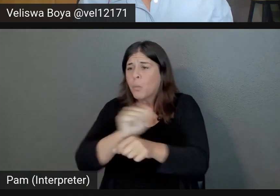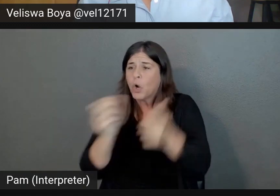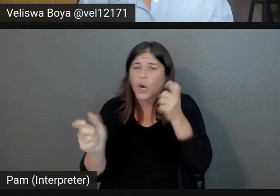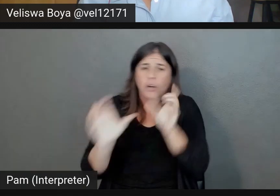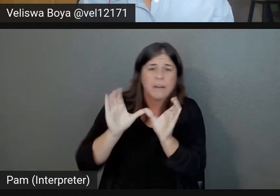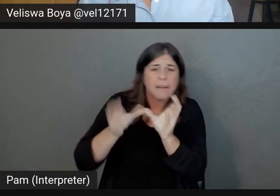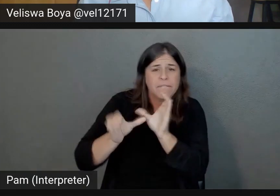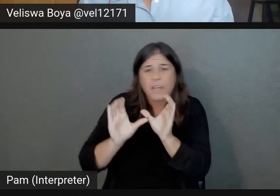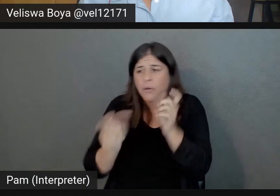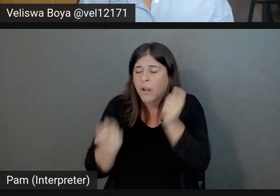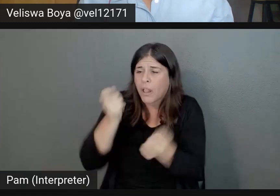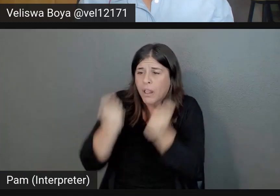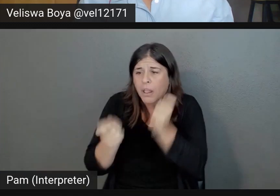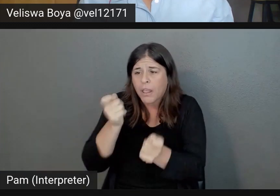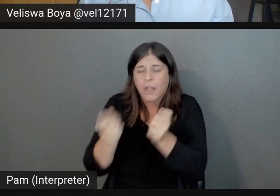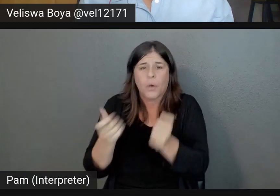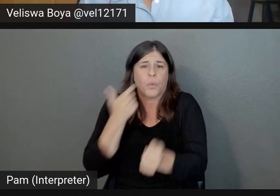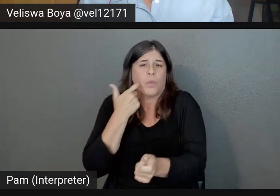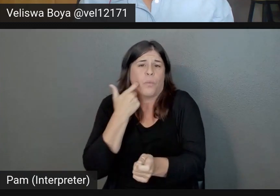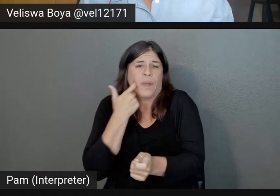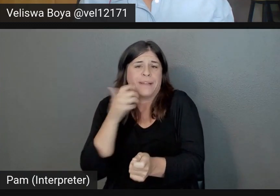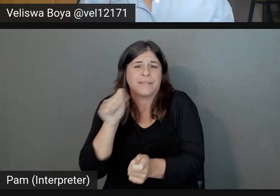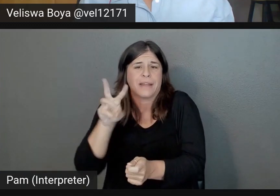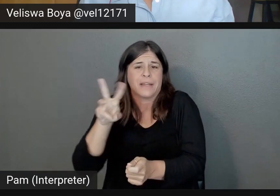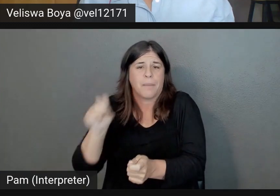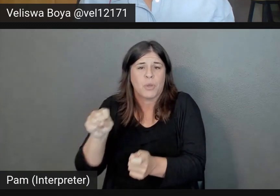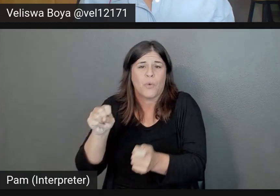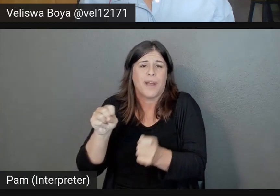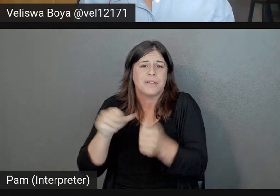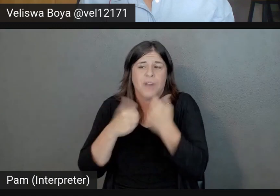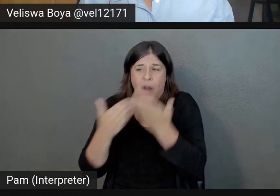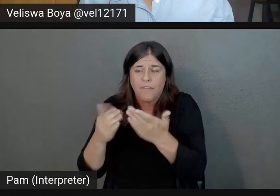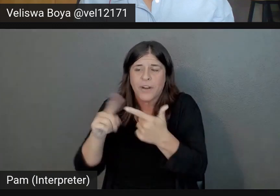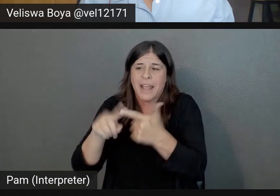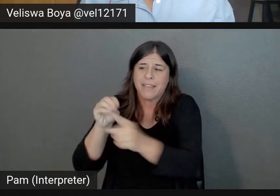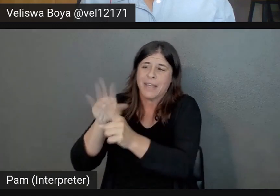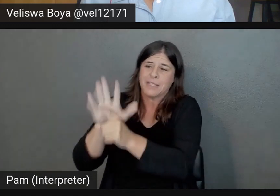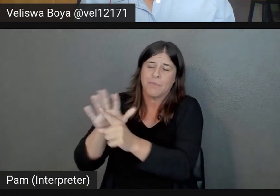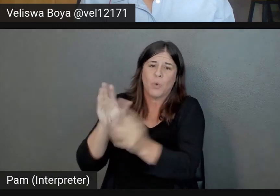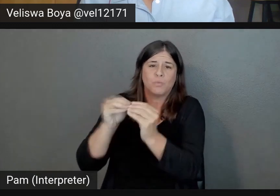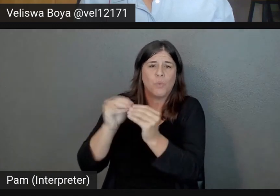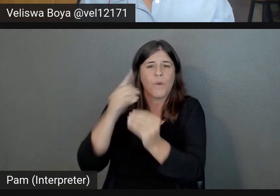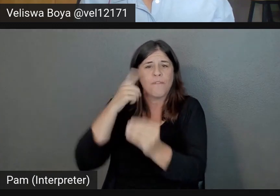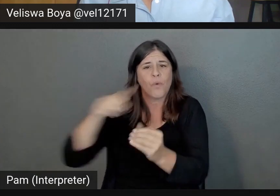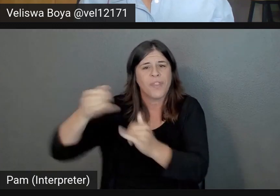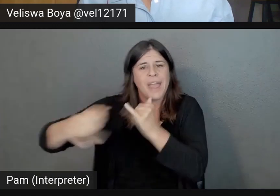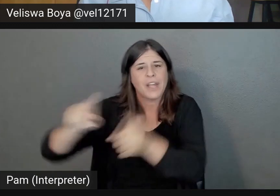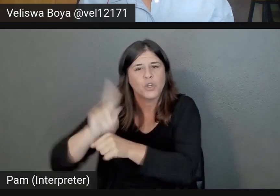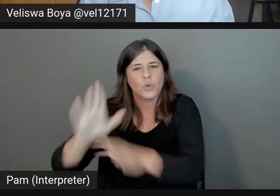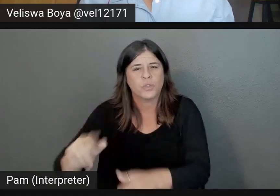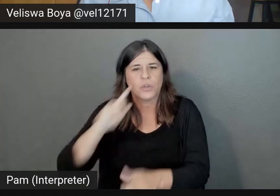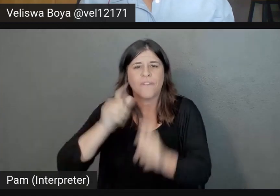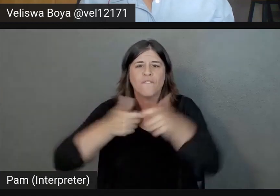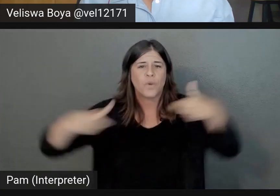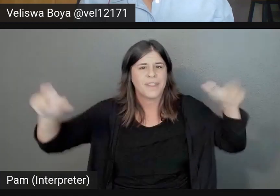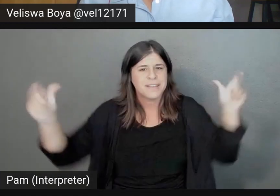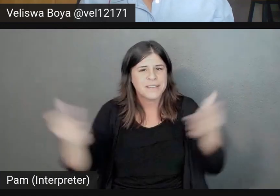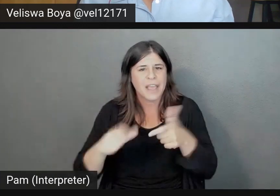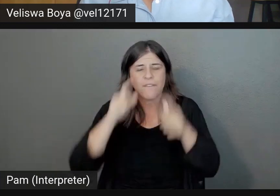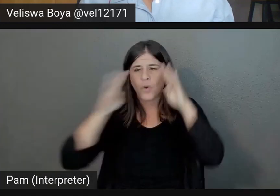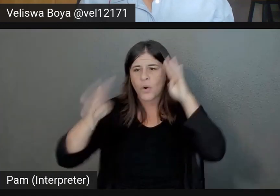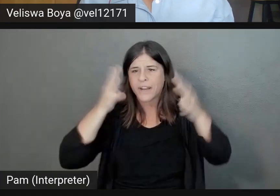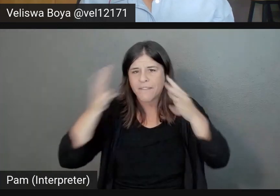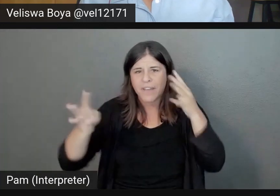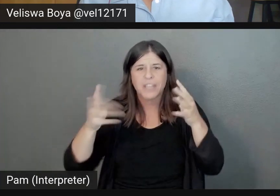latest AWS offering and expose them further to their end users. To just give you the scale of innovation, as